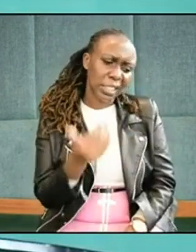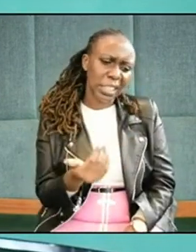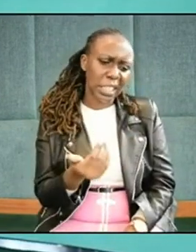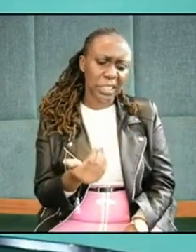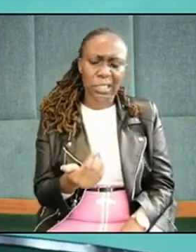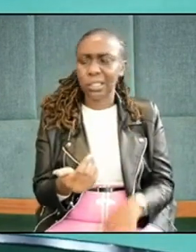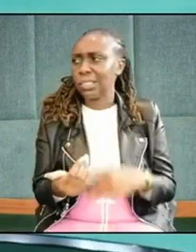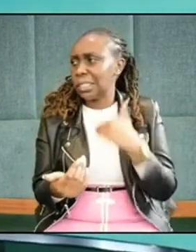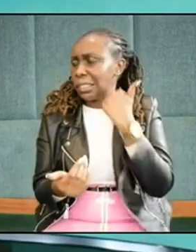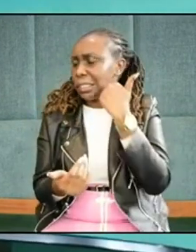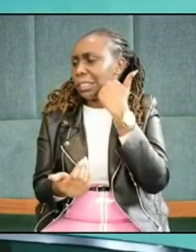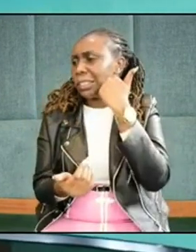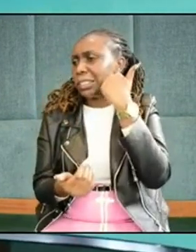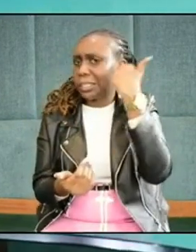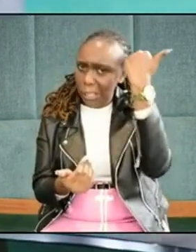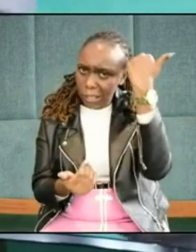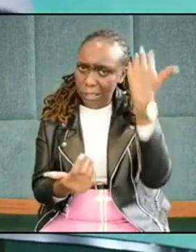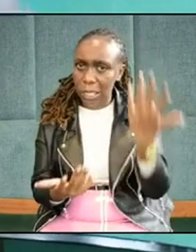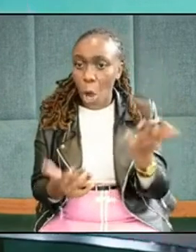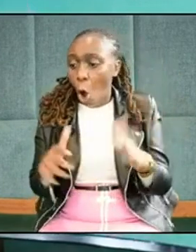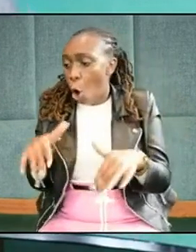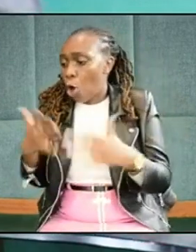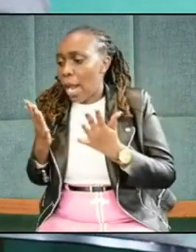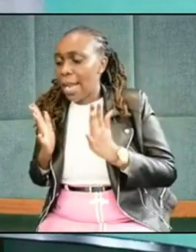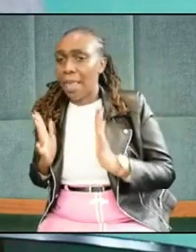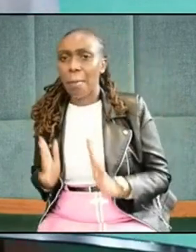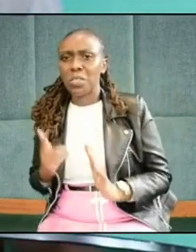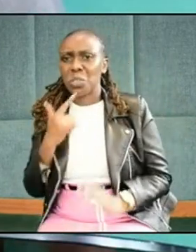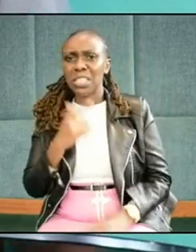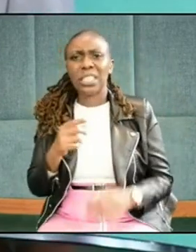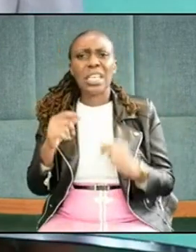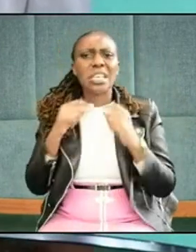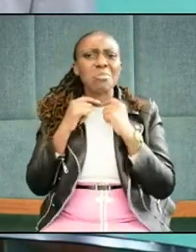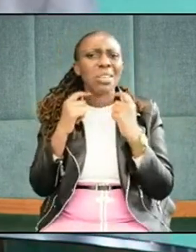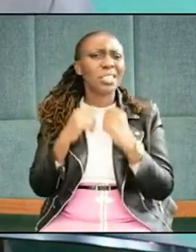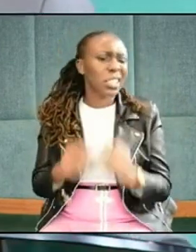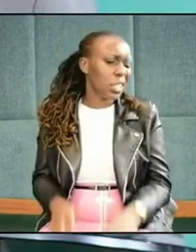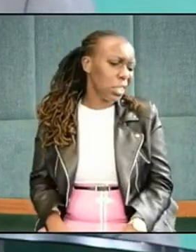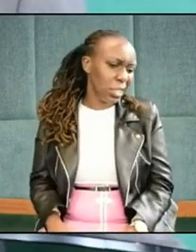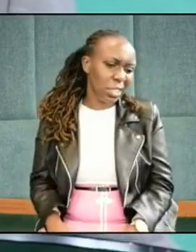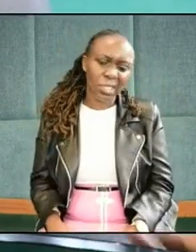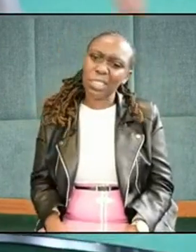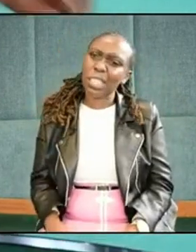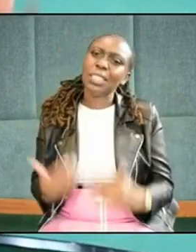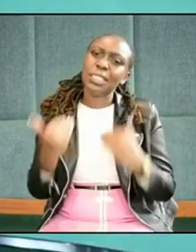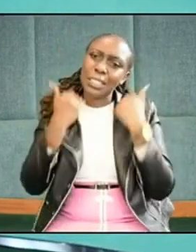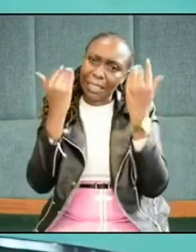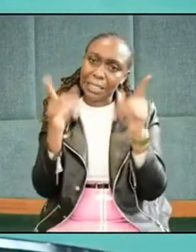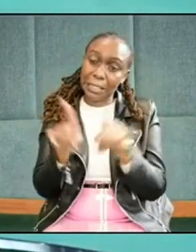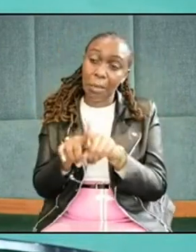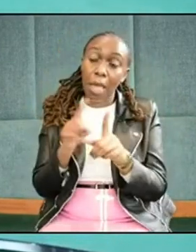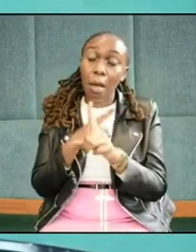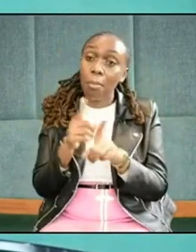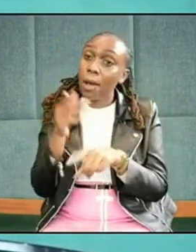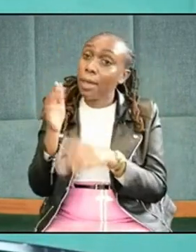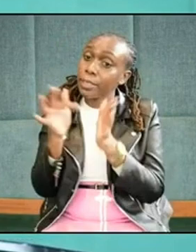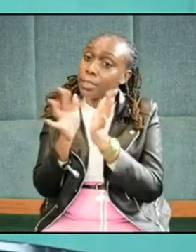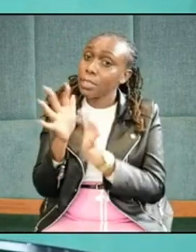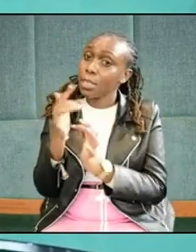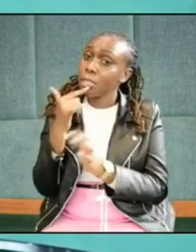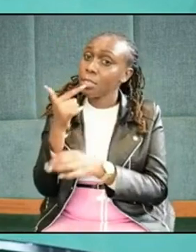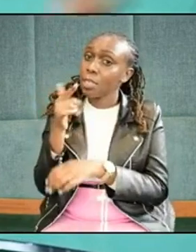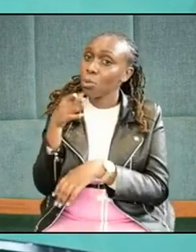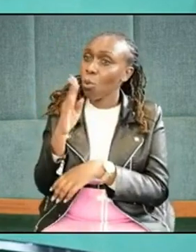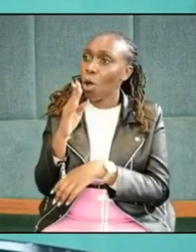stressed"? Have you heard people say so? "This preacher is just a pain to me in my body." But Jesus says, be anxious of how